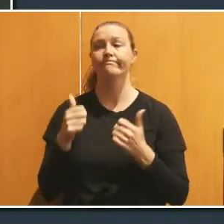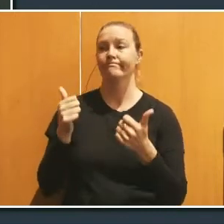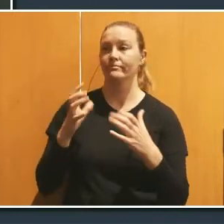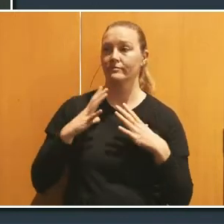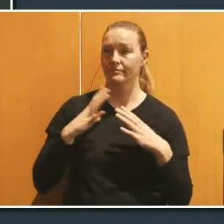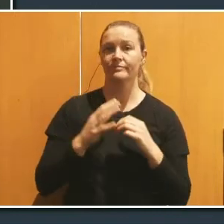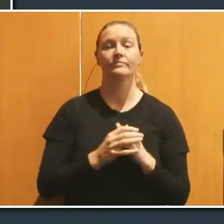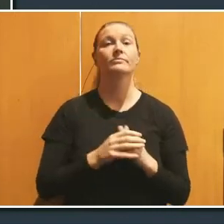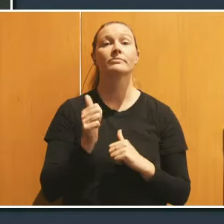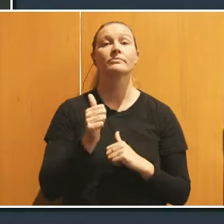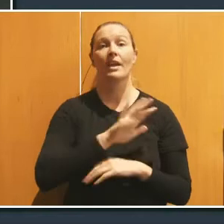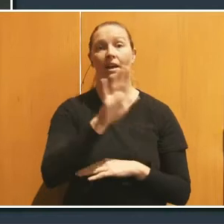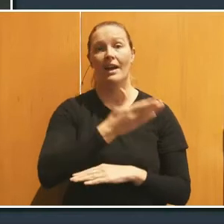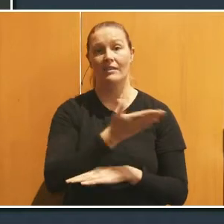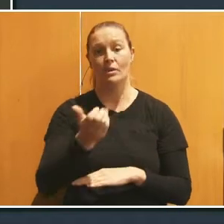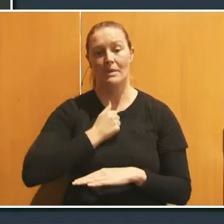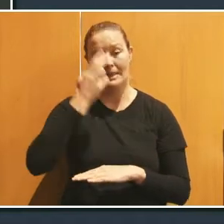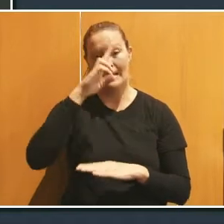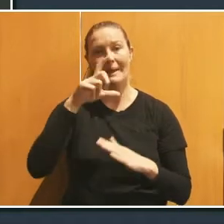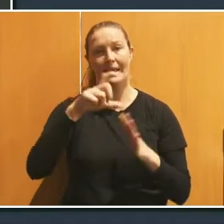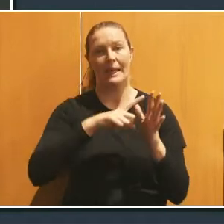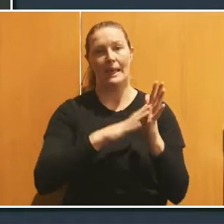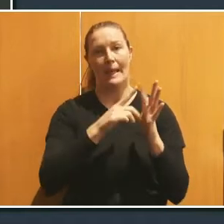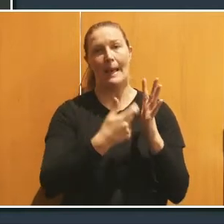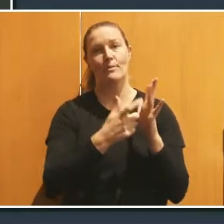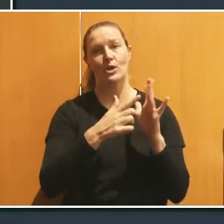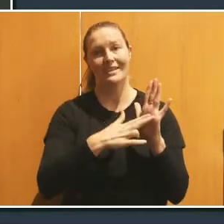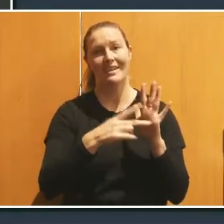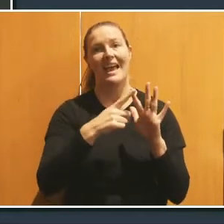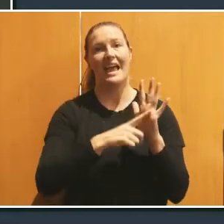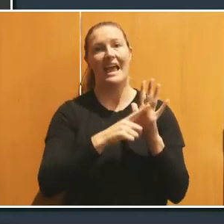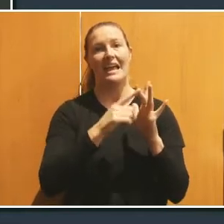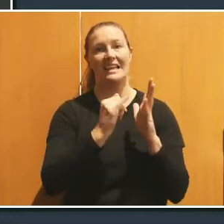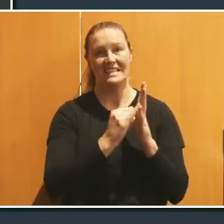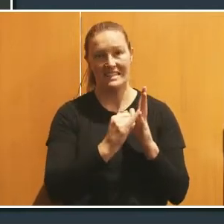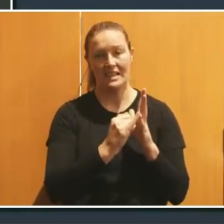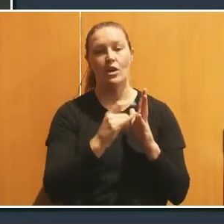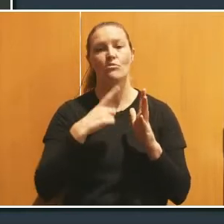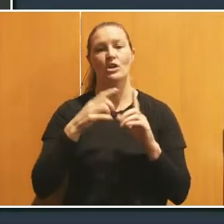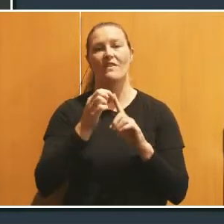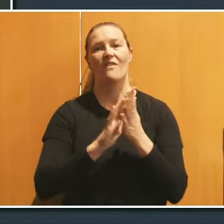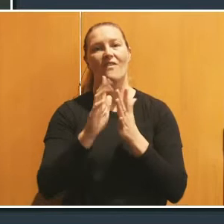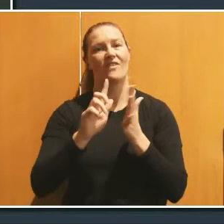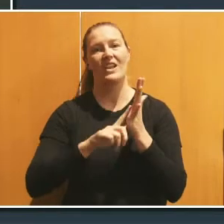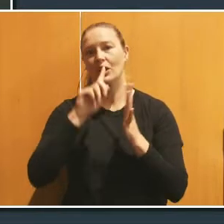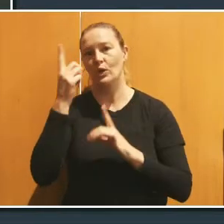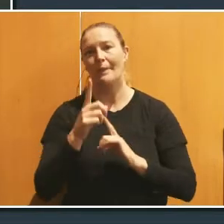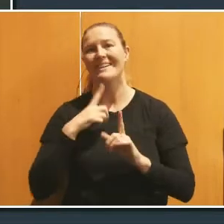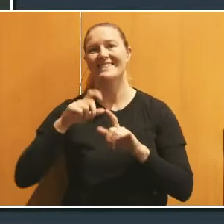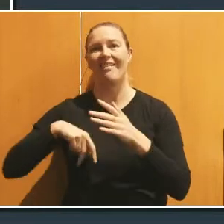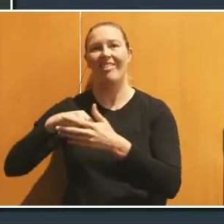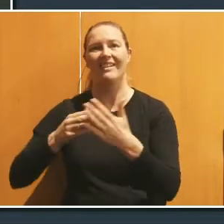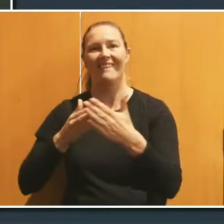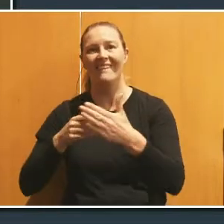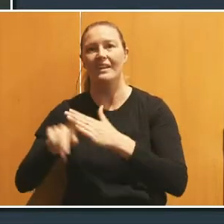Hello everybody. Yep, my name is Cameron Ellis. I'm here on behalf of Phil, who couldn't make it down today as he's still stuck up in Auckland.